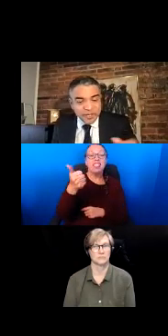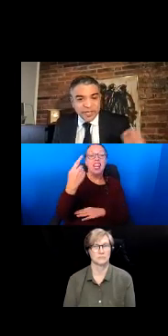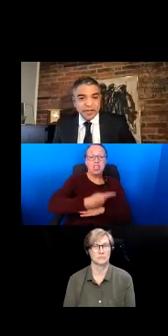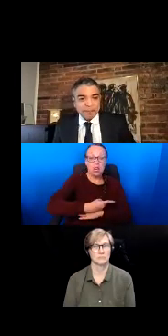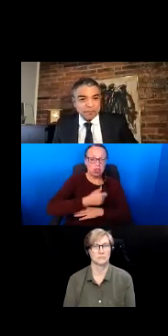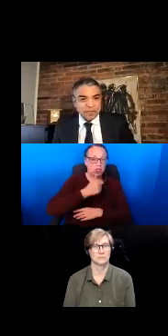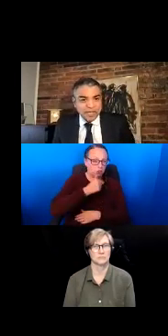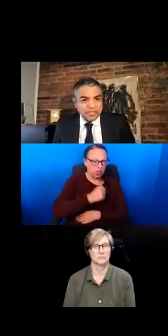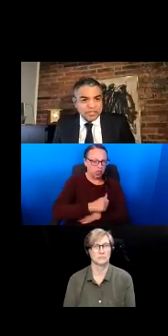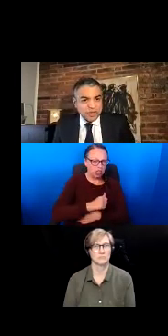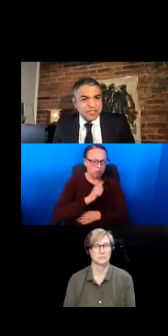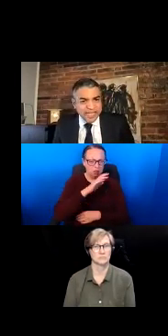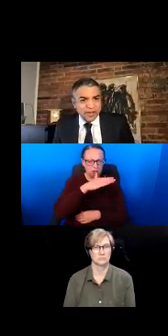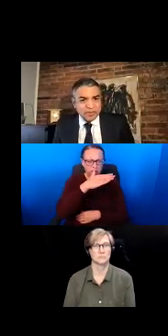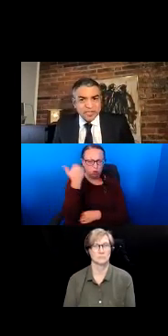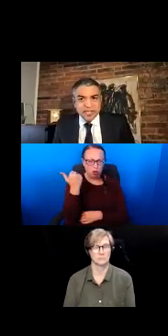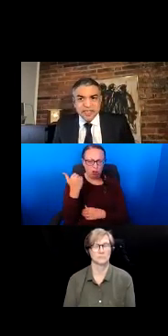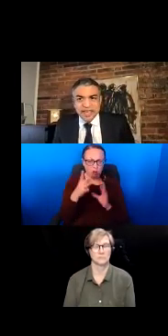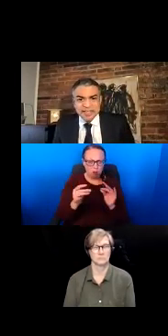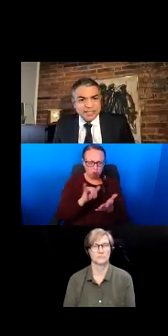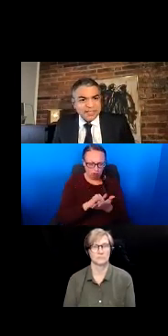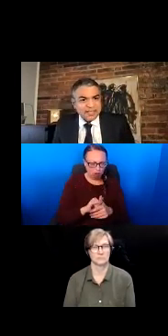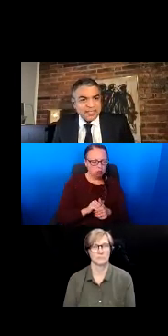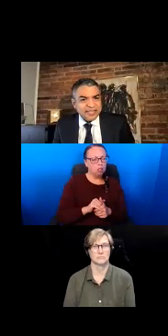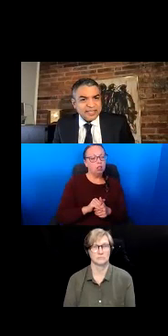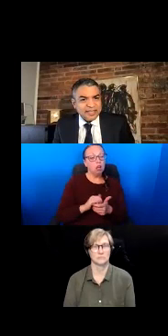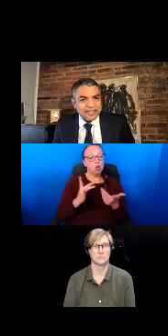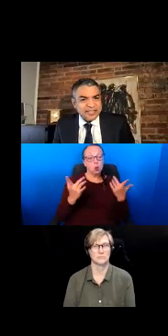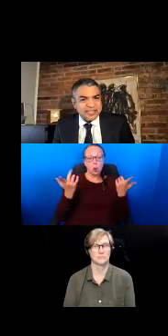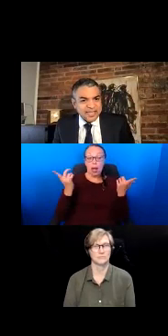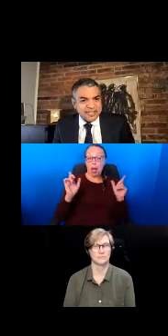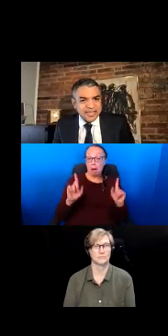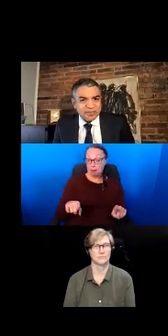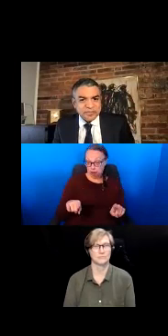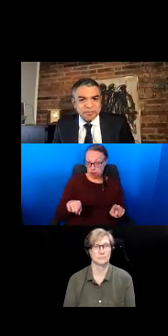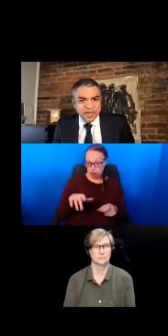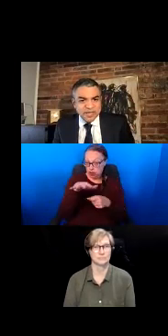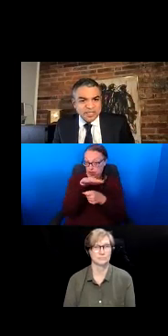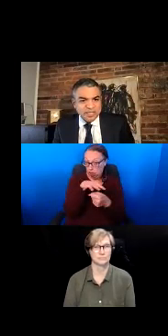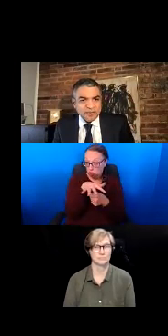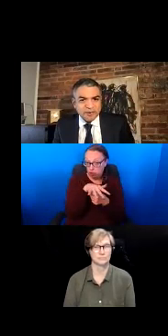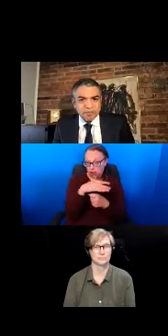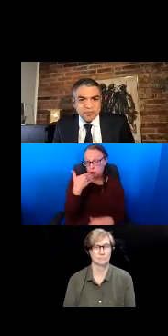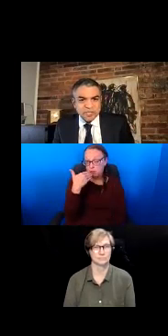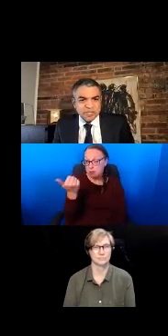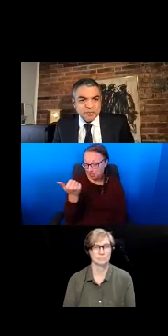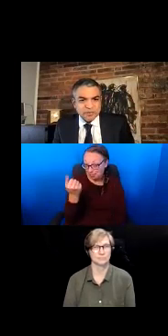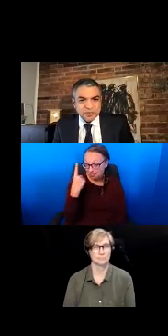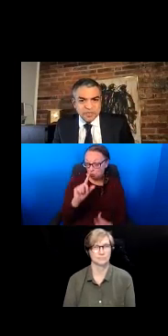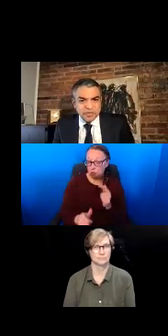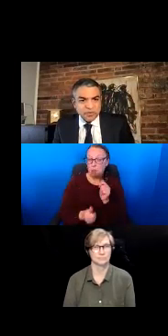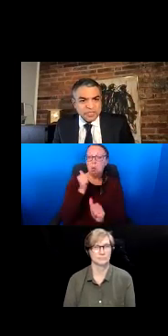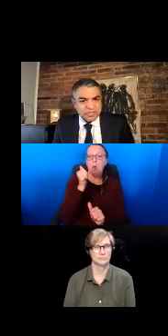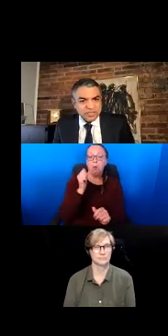So it turns out that the site that was best for most